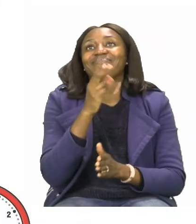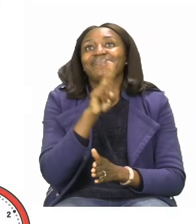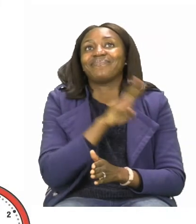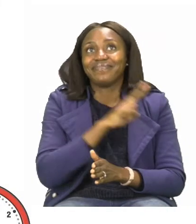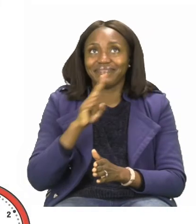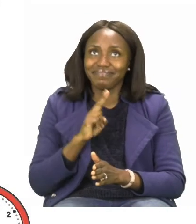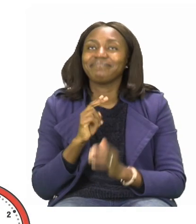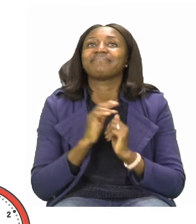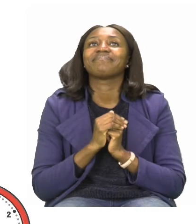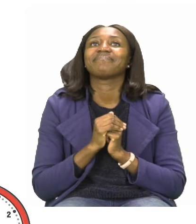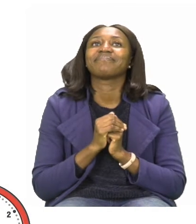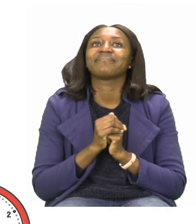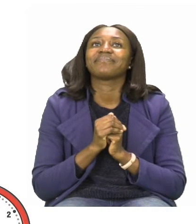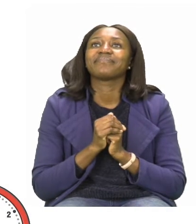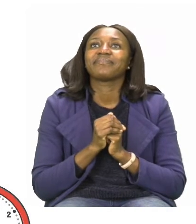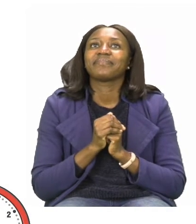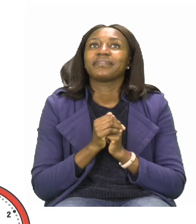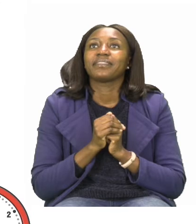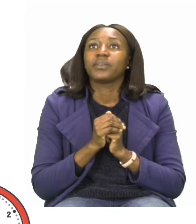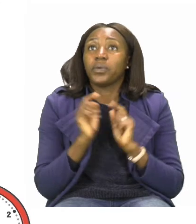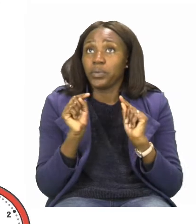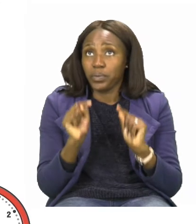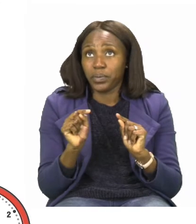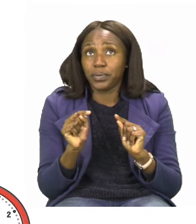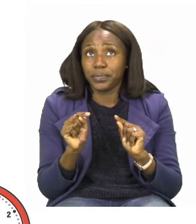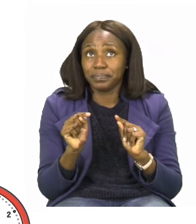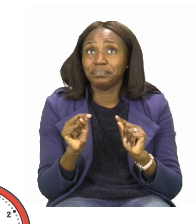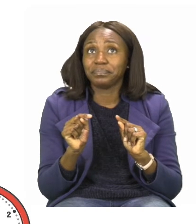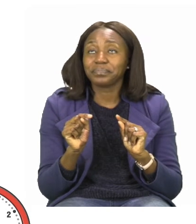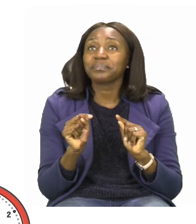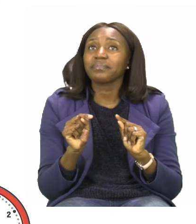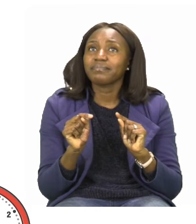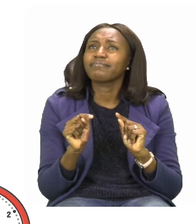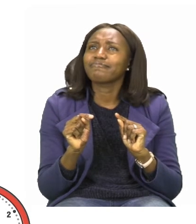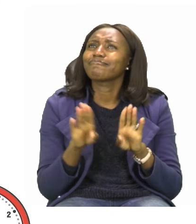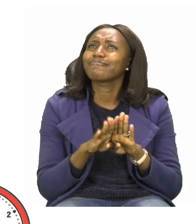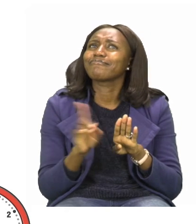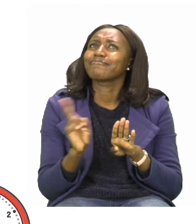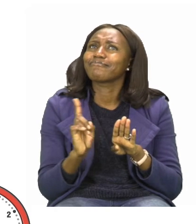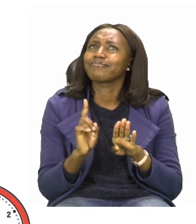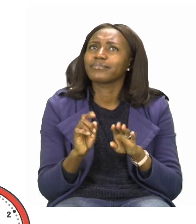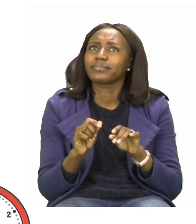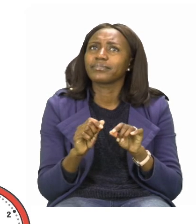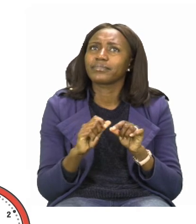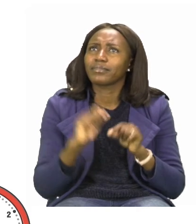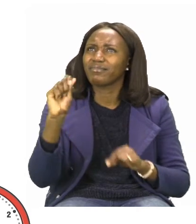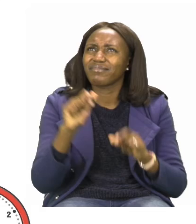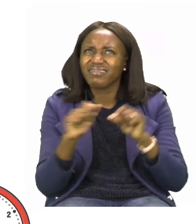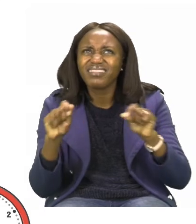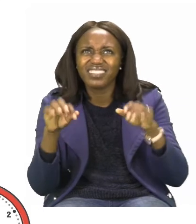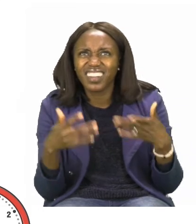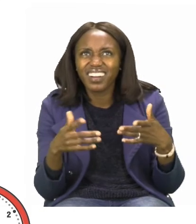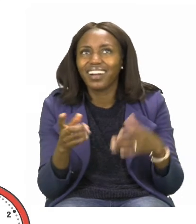22. On page 22, we have now changed. This time, we are doing measurement. But not just any